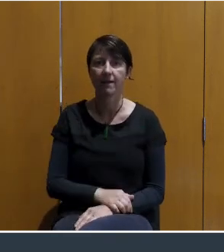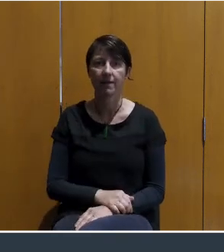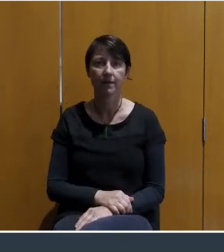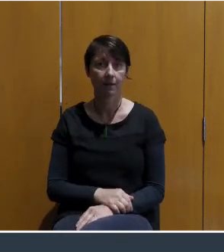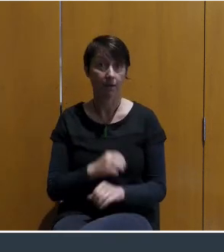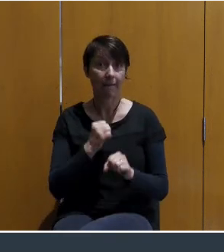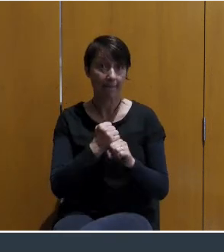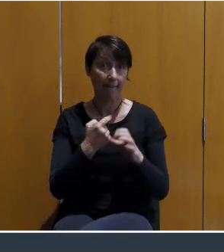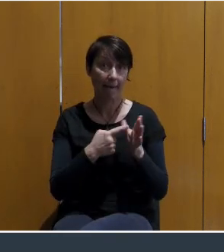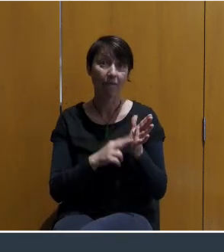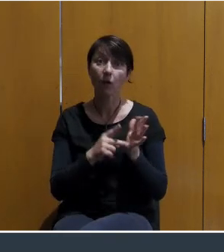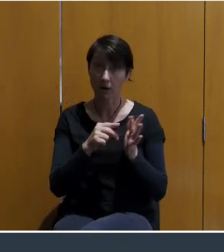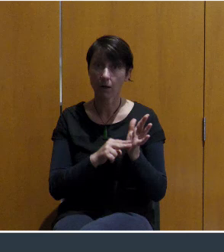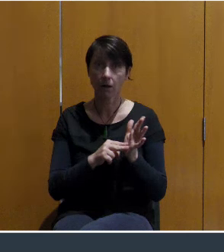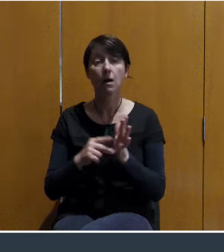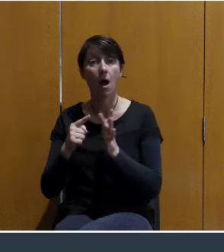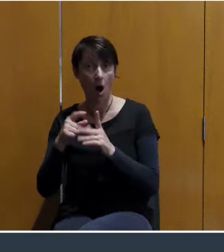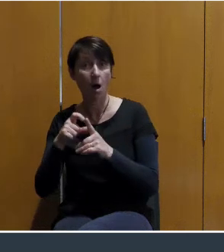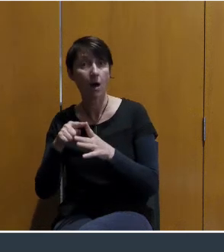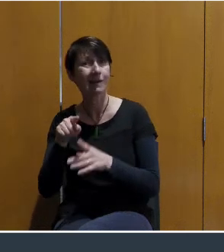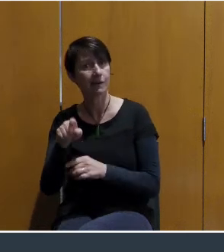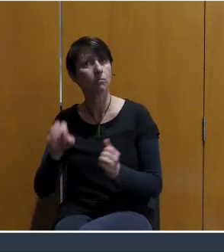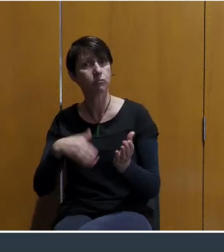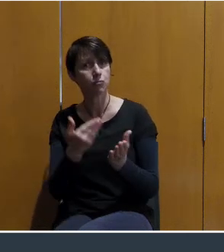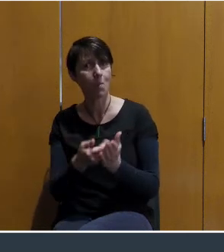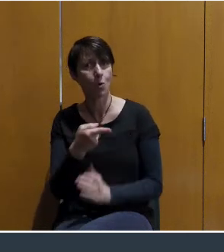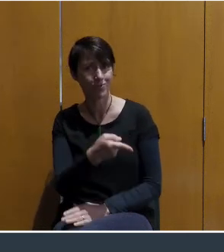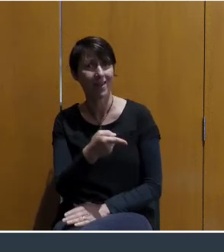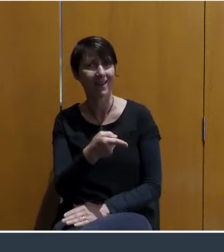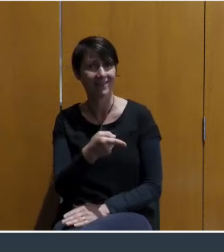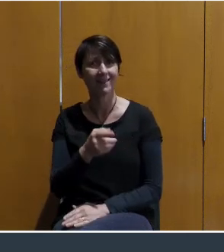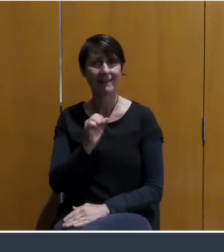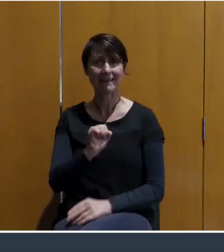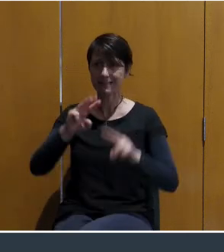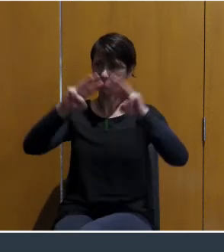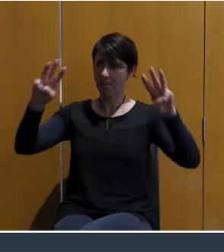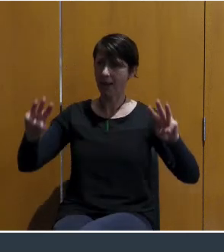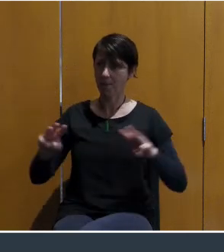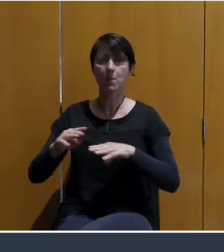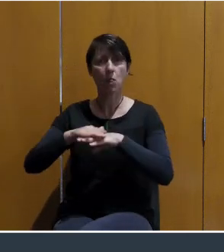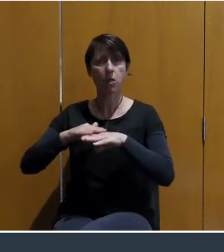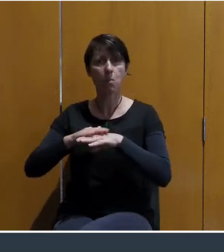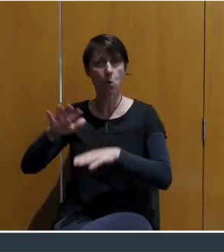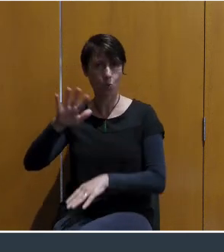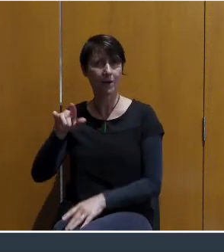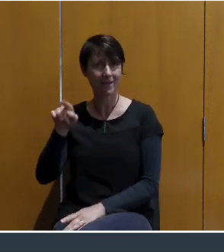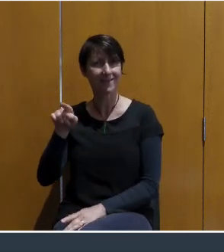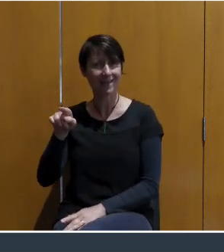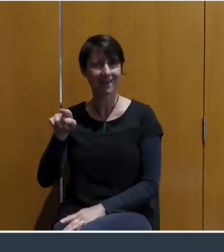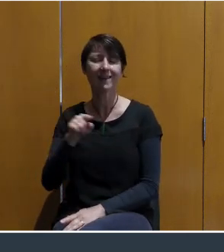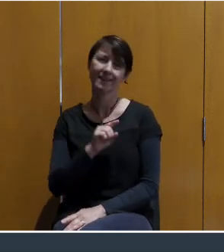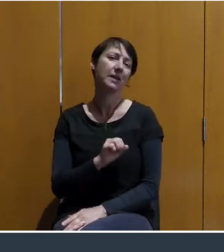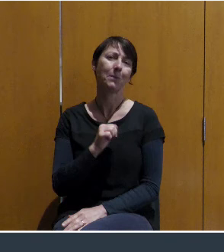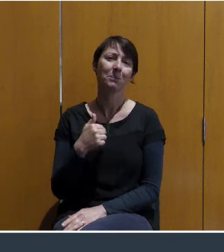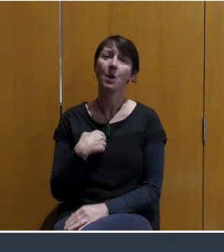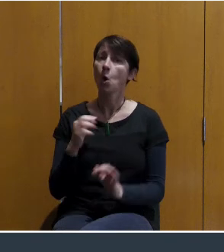he proposed to include the blue areas in his map as dog off-lead areas. I think we have discussed with the